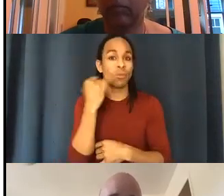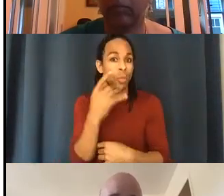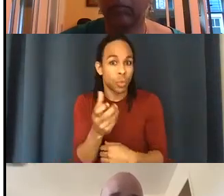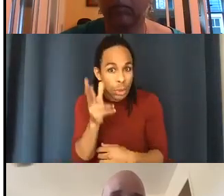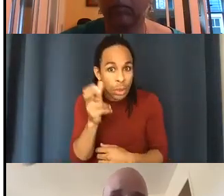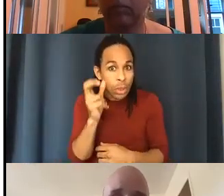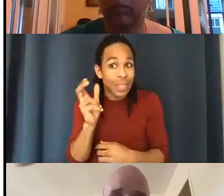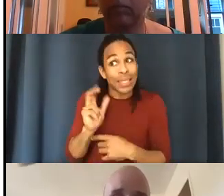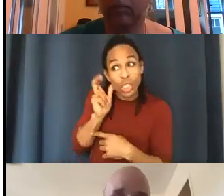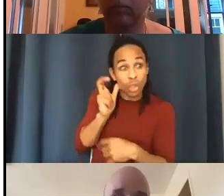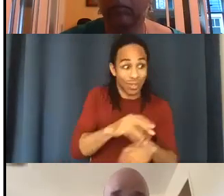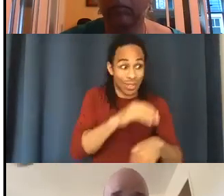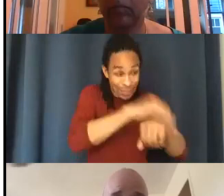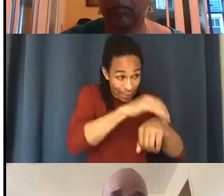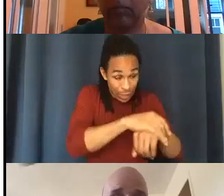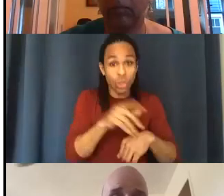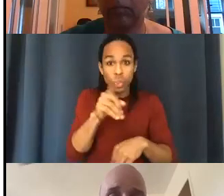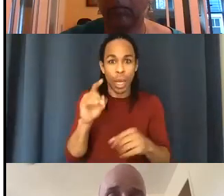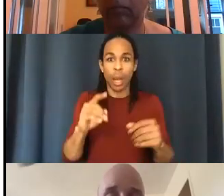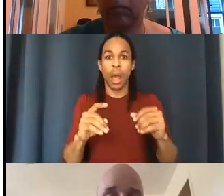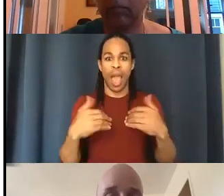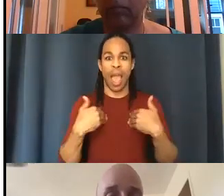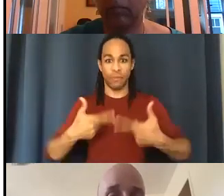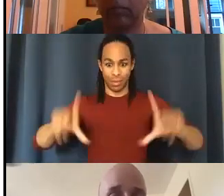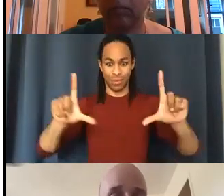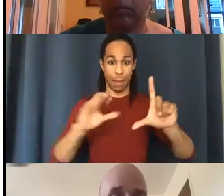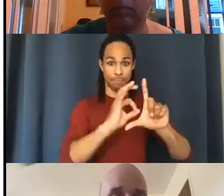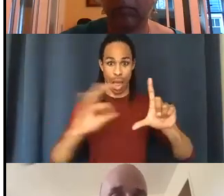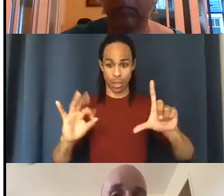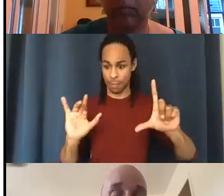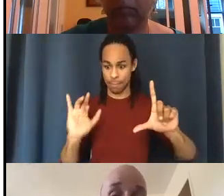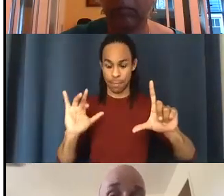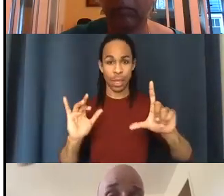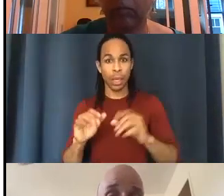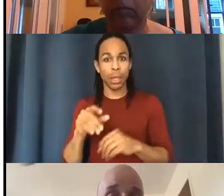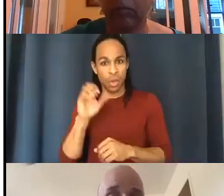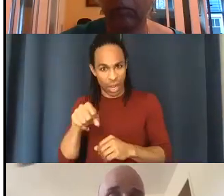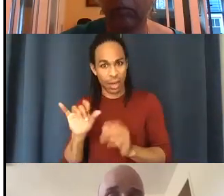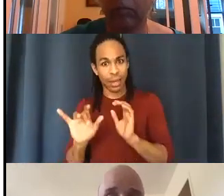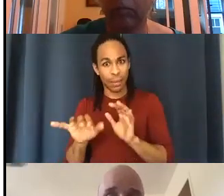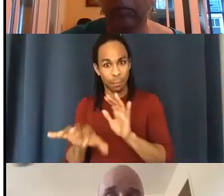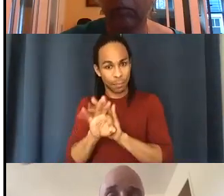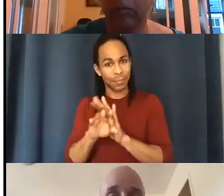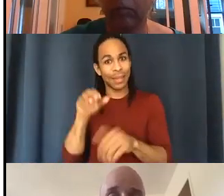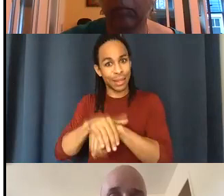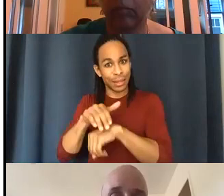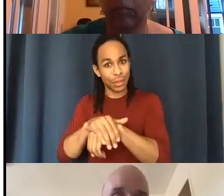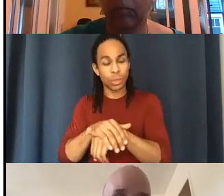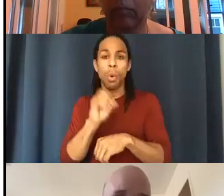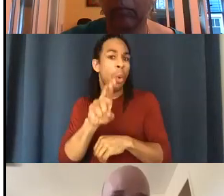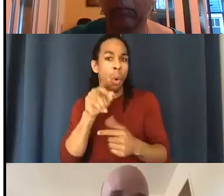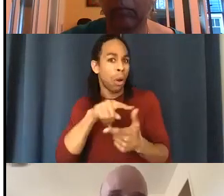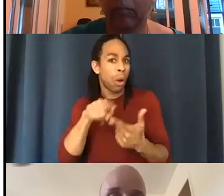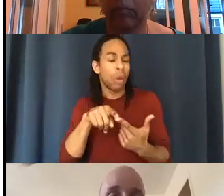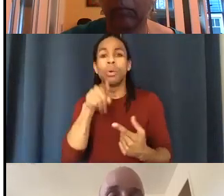to the interpretation button at the bottom of your screen and select English. Otherwise, you'll hear the language that the speaker is